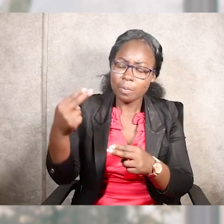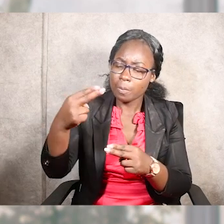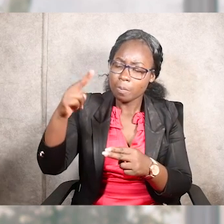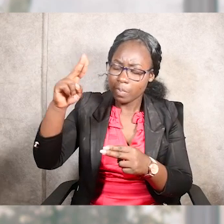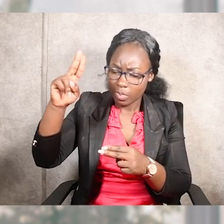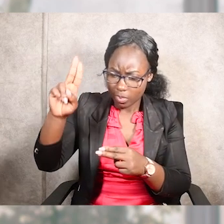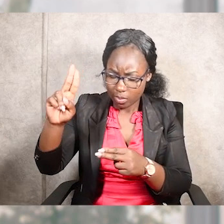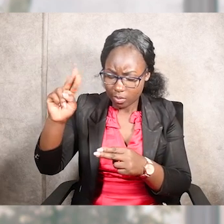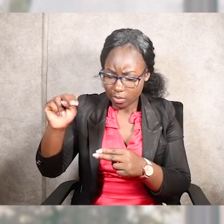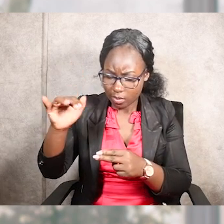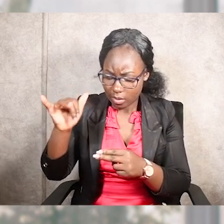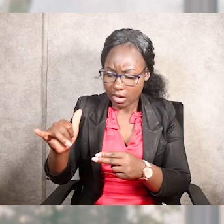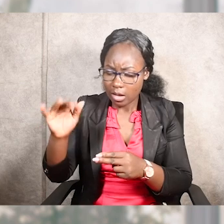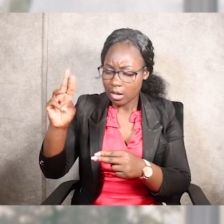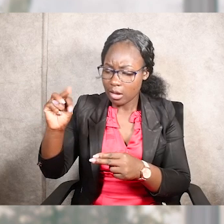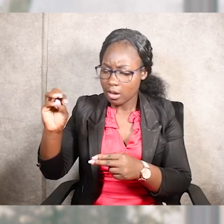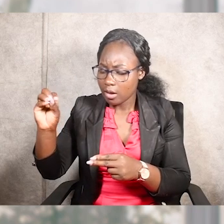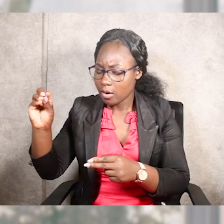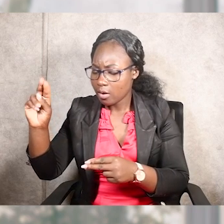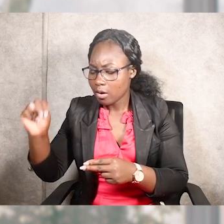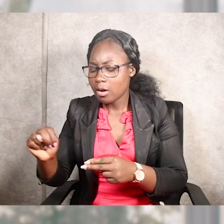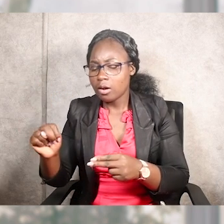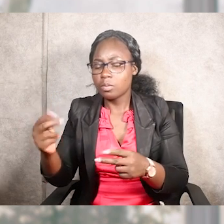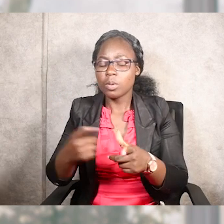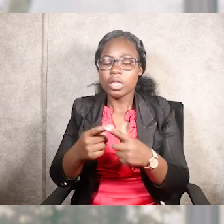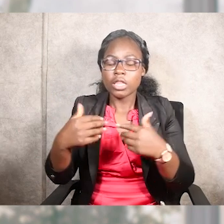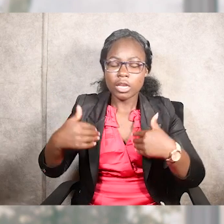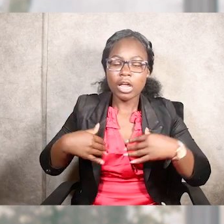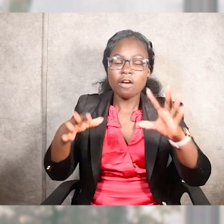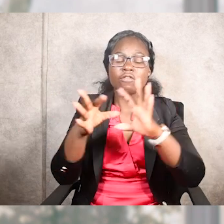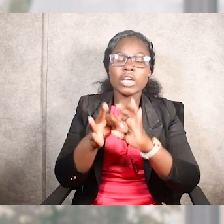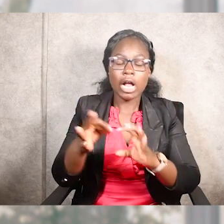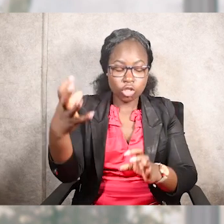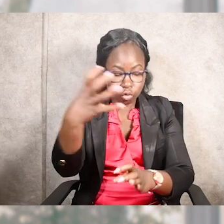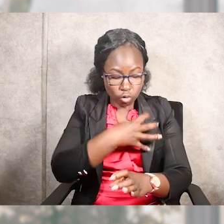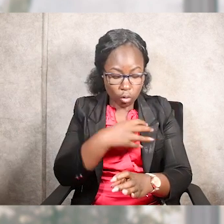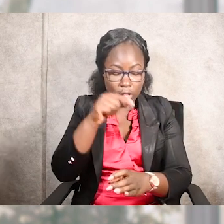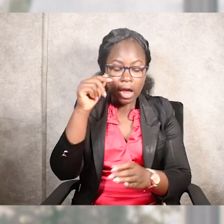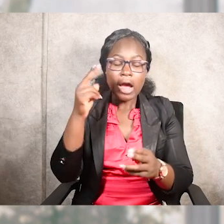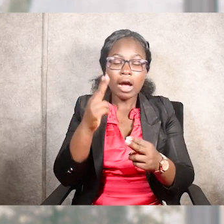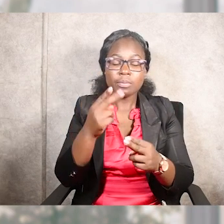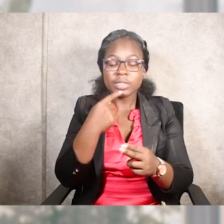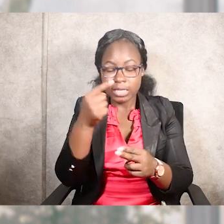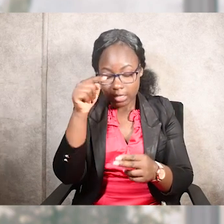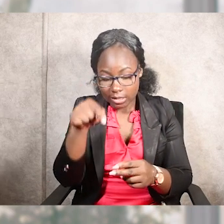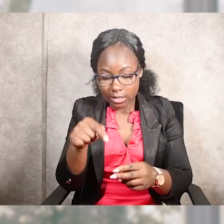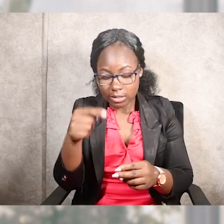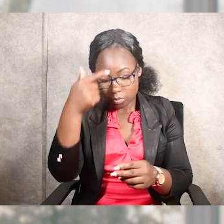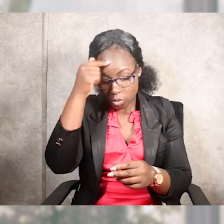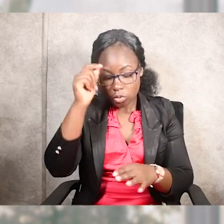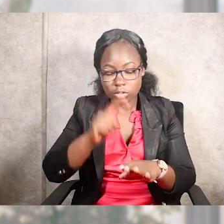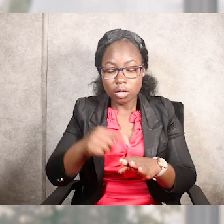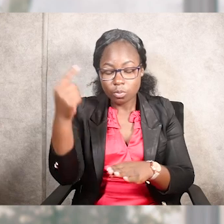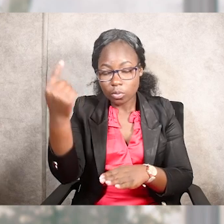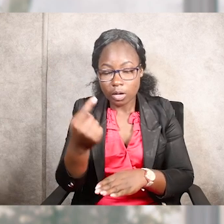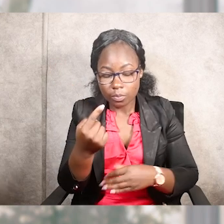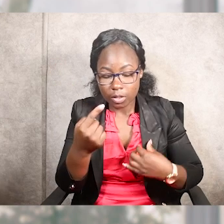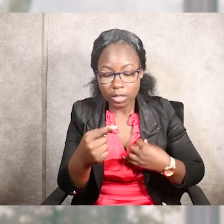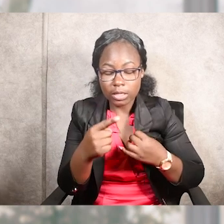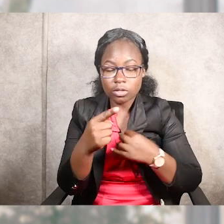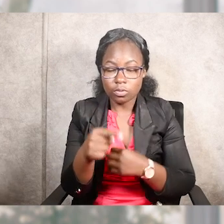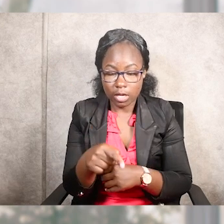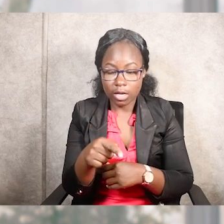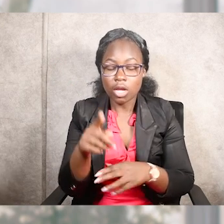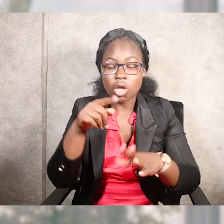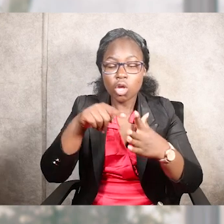Then you get what we call cultural shock. And I'm saying these stages are the stages that you get when you get into cyberspace. You